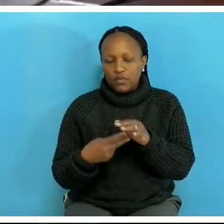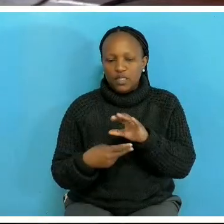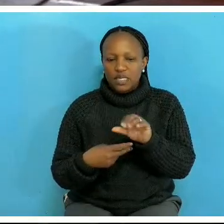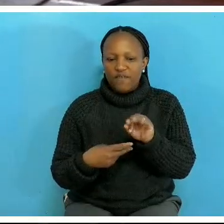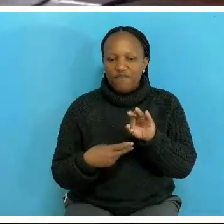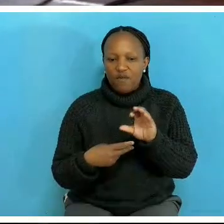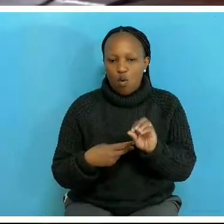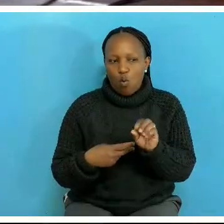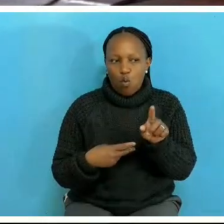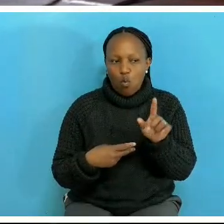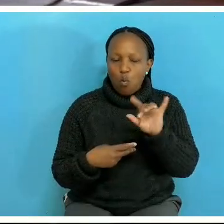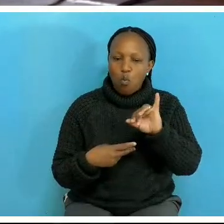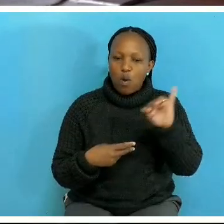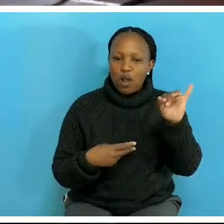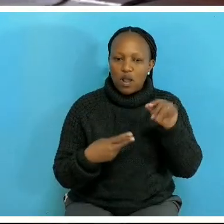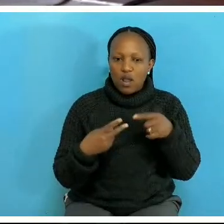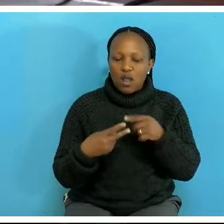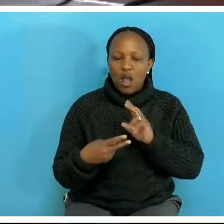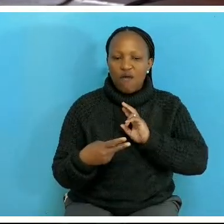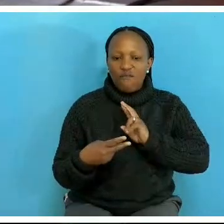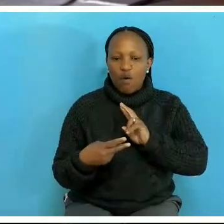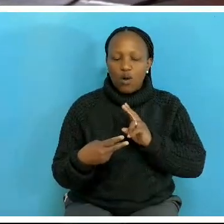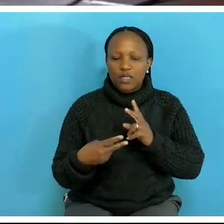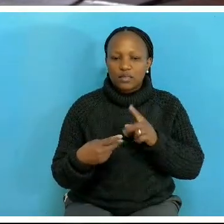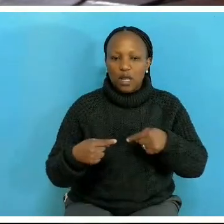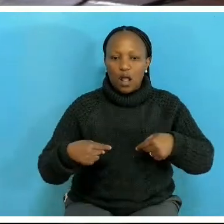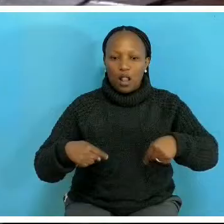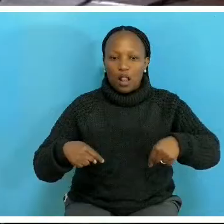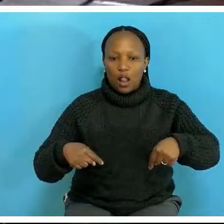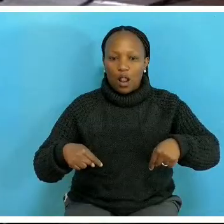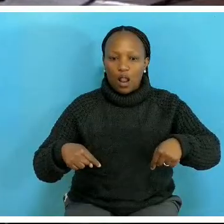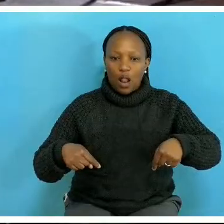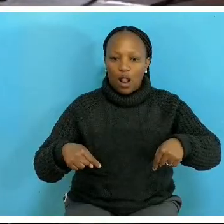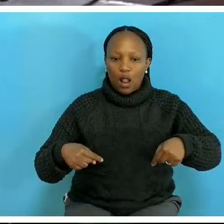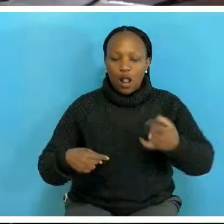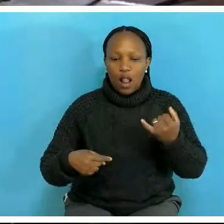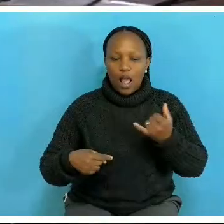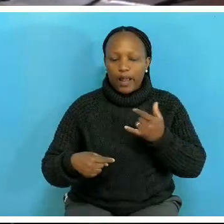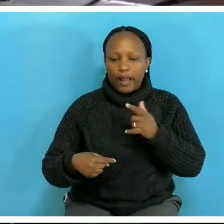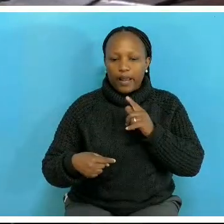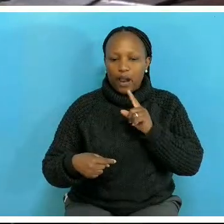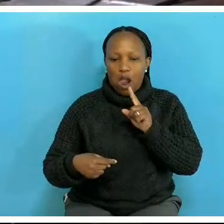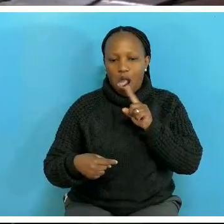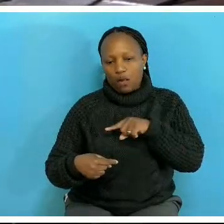was presenting, her voice was shaking like something was not true.